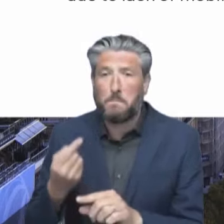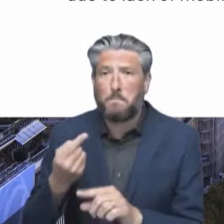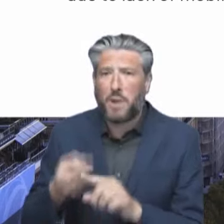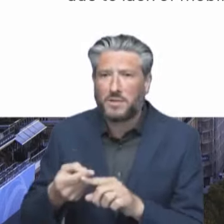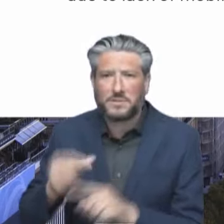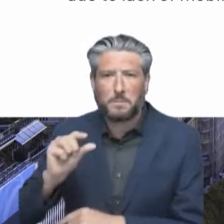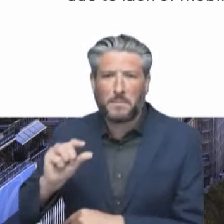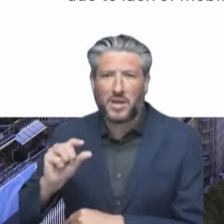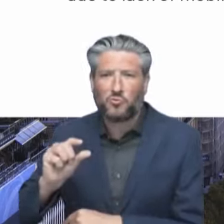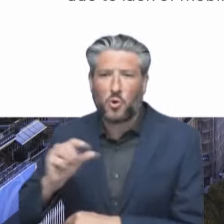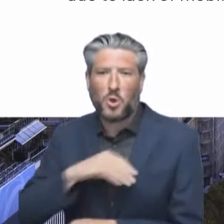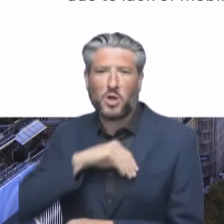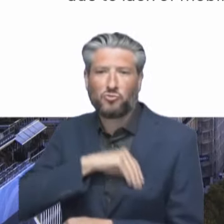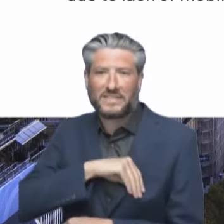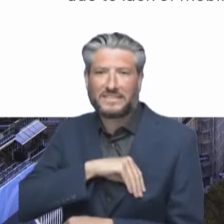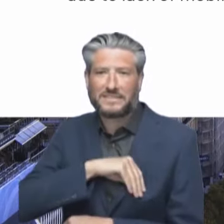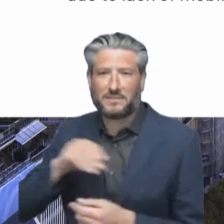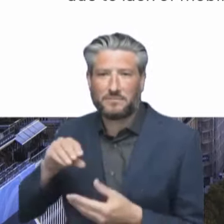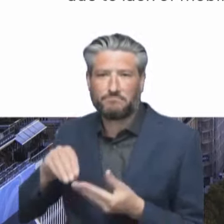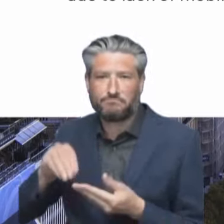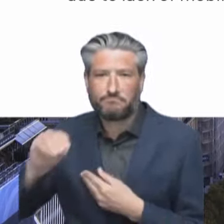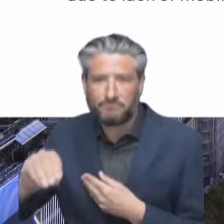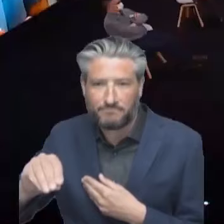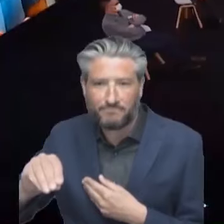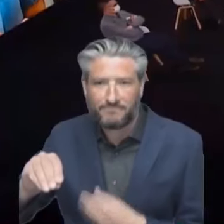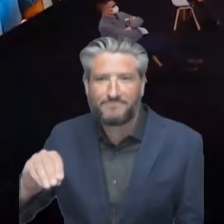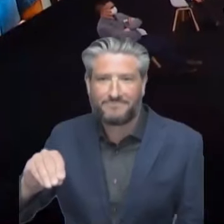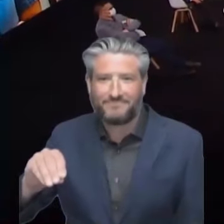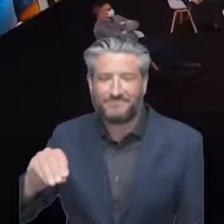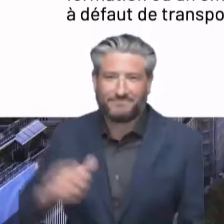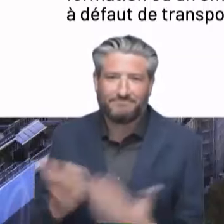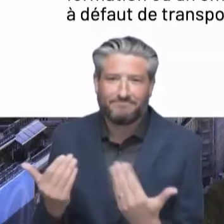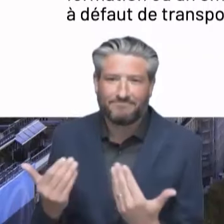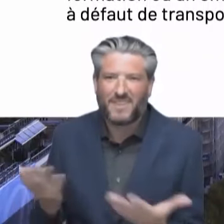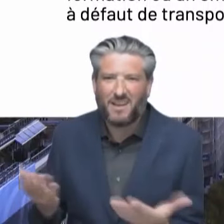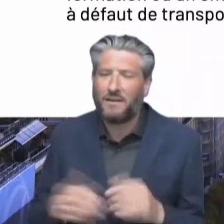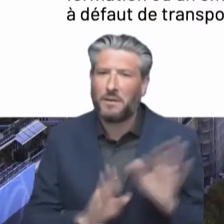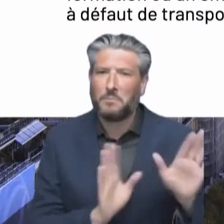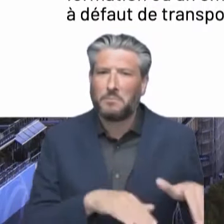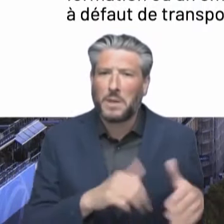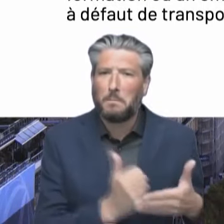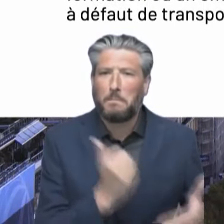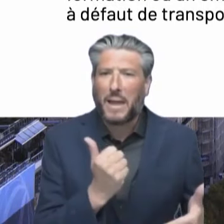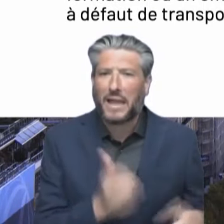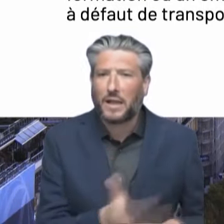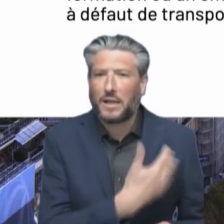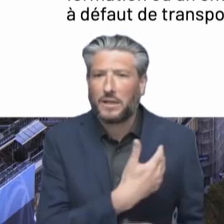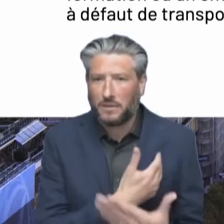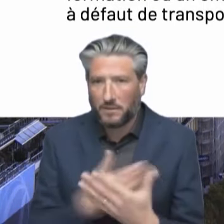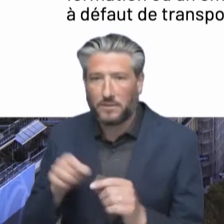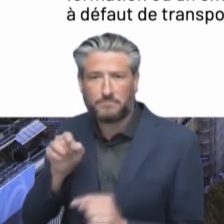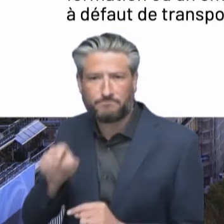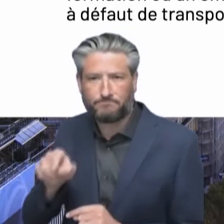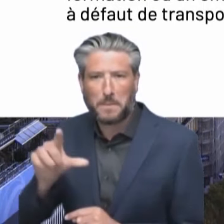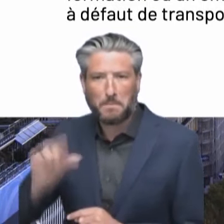to these jobless people who cannot be given a bank loan to be able to lease